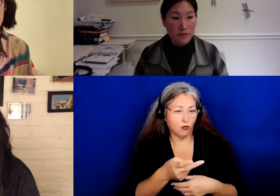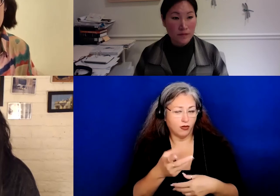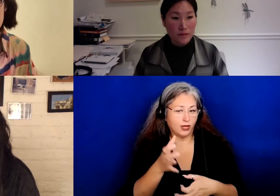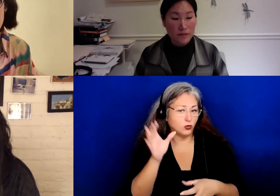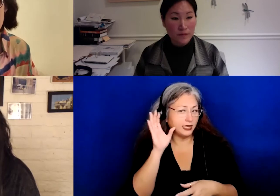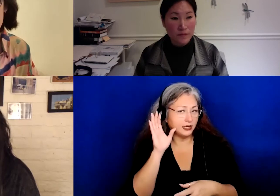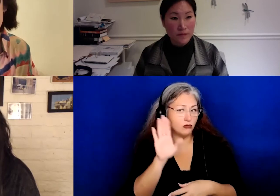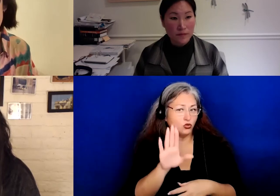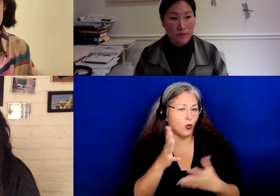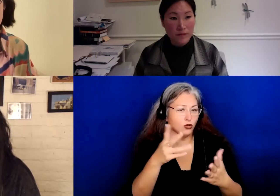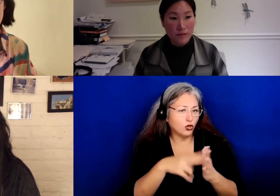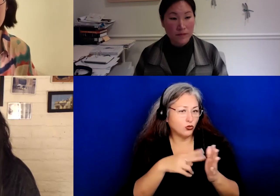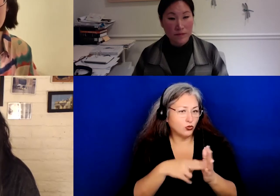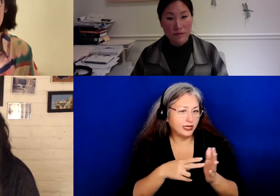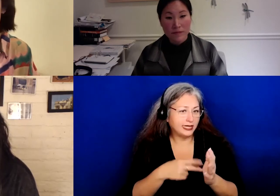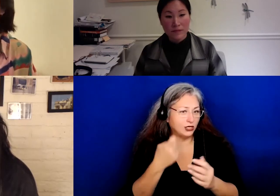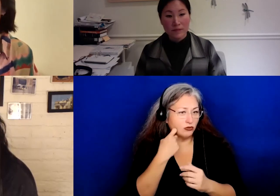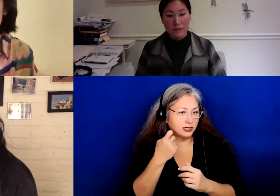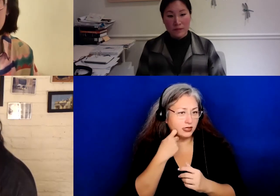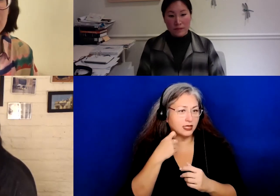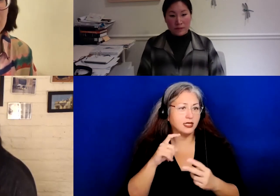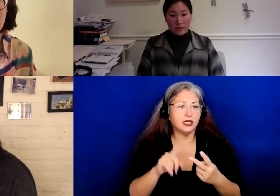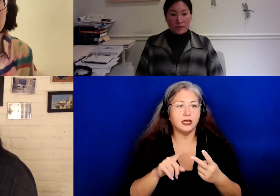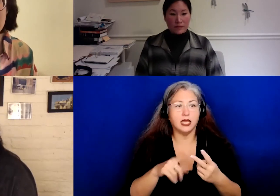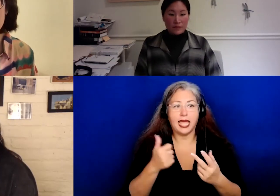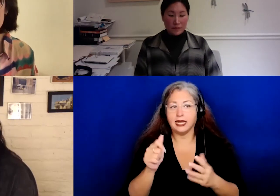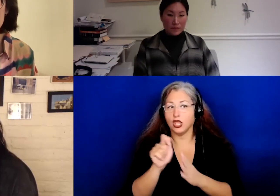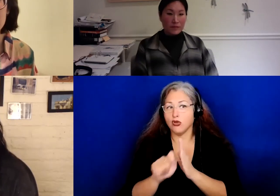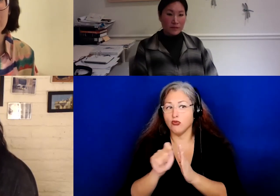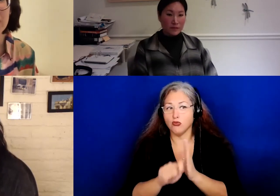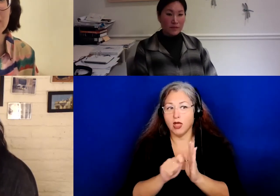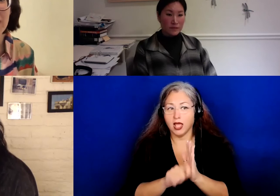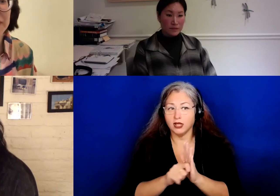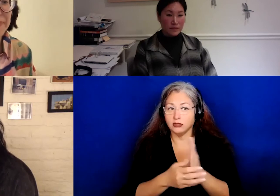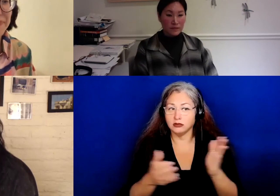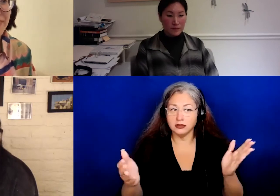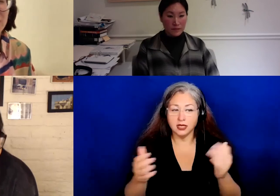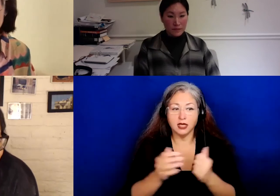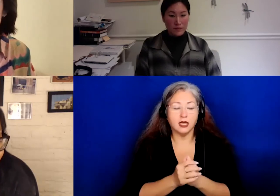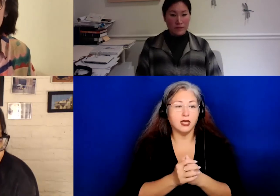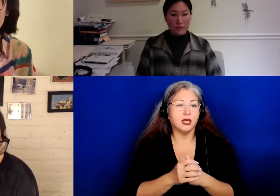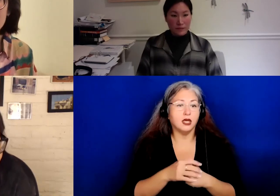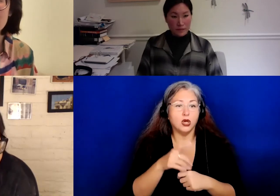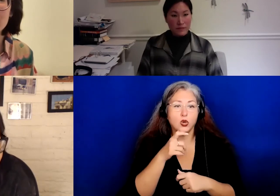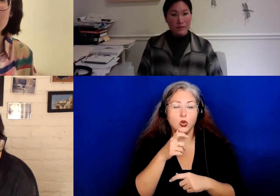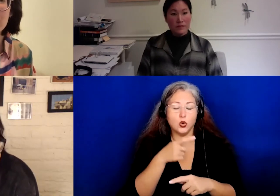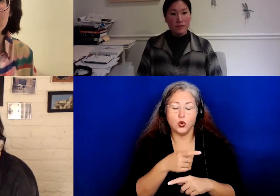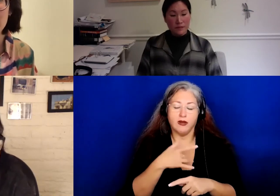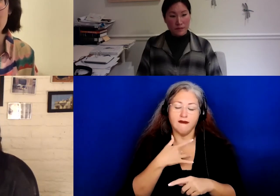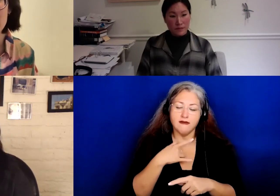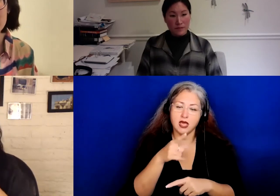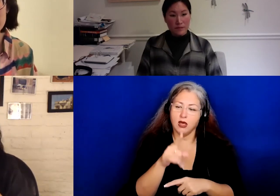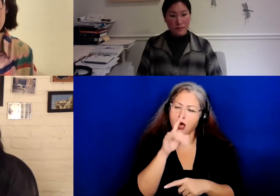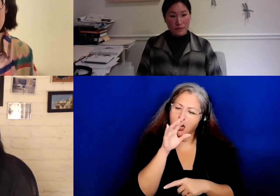hear what you're reading recently, if there are writers or artists who are really intriguing to you or